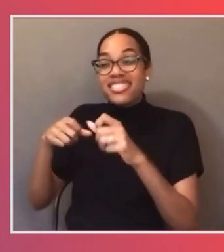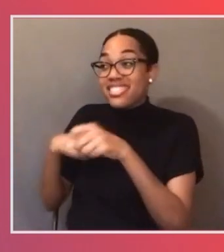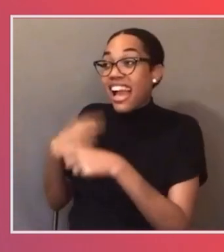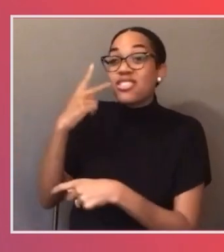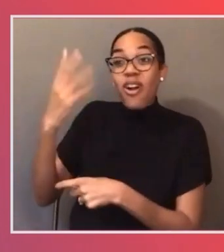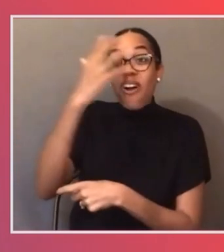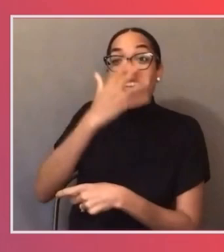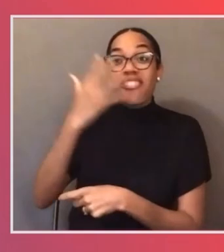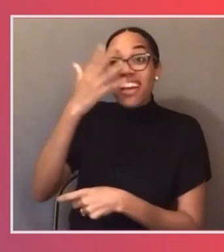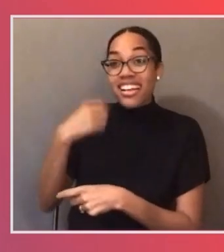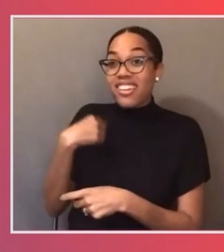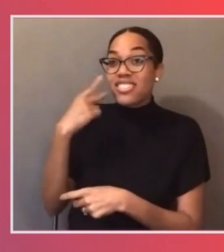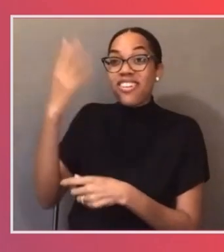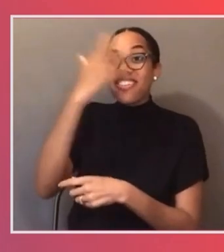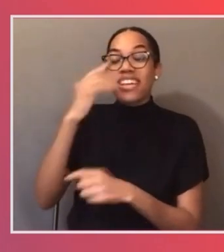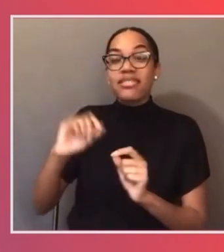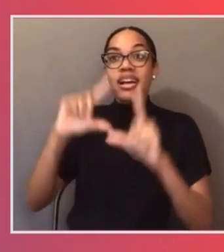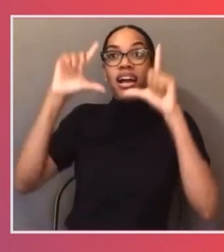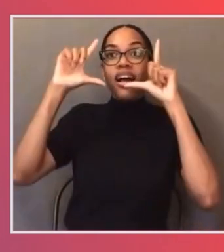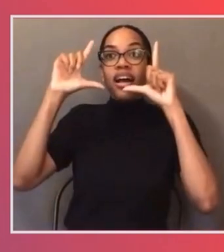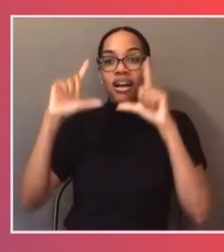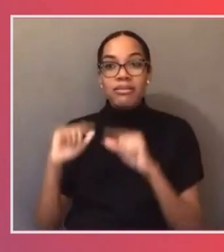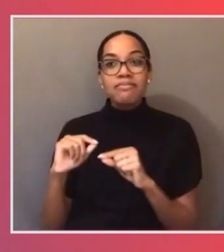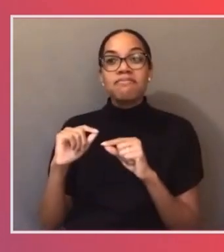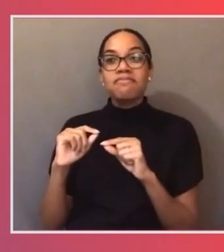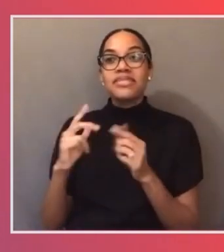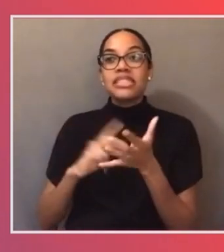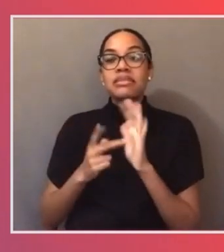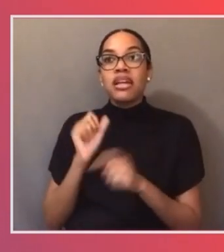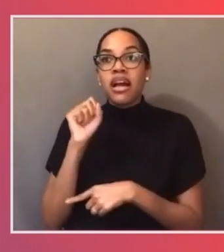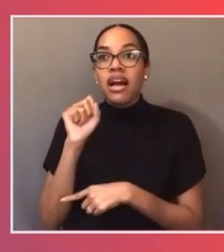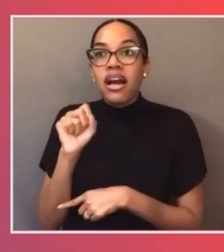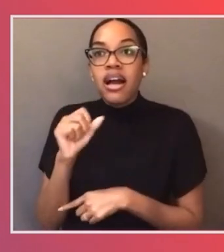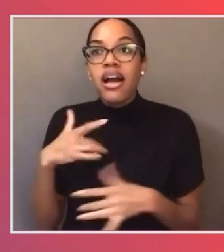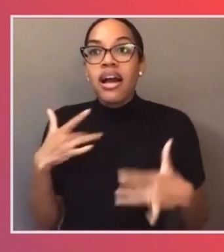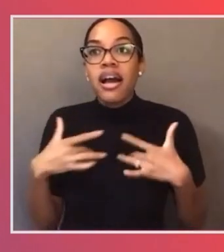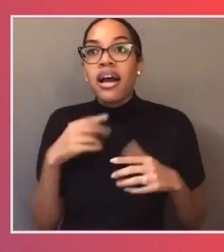you know? It makes you lean in. Let's see if we get her back in a minute.